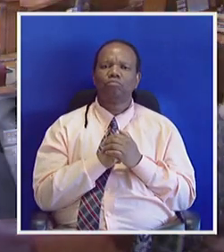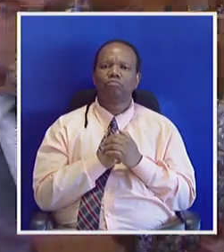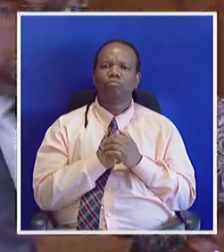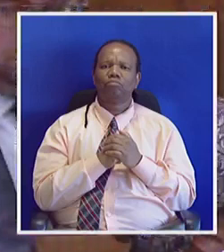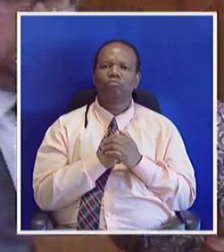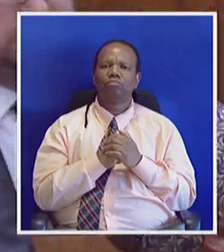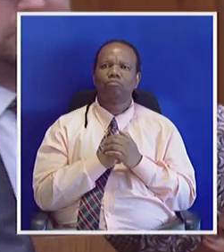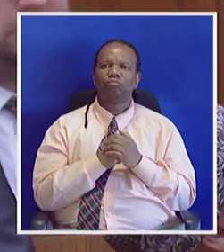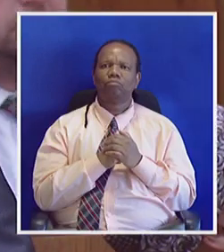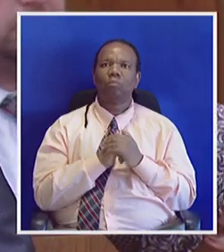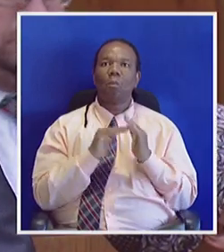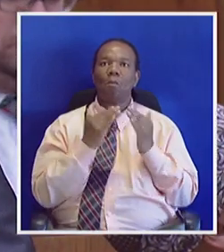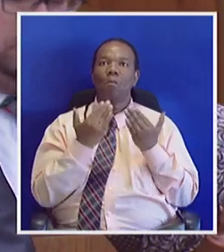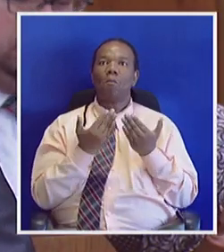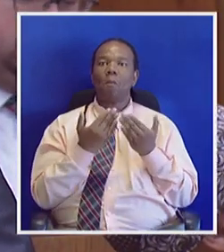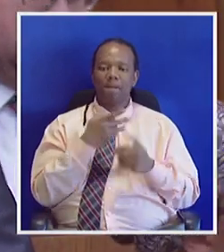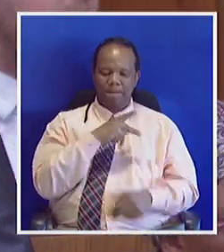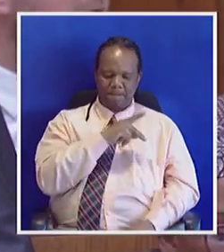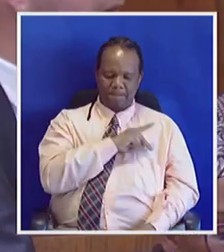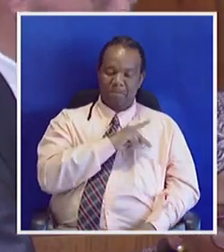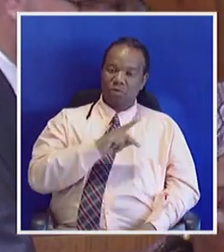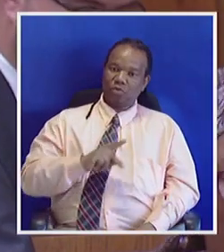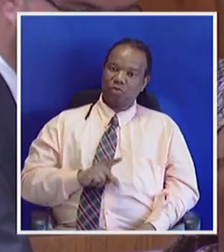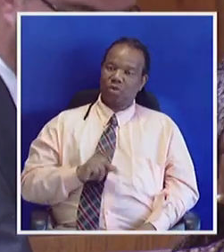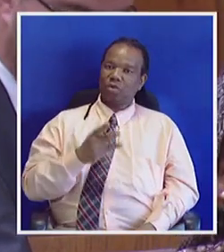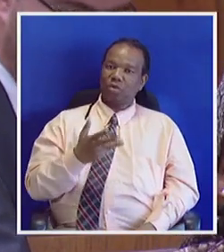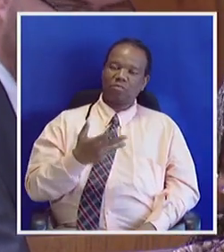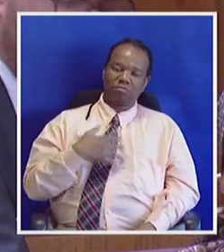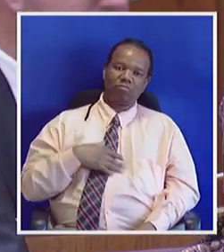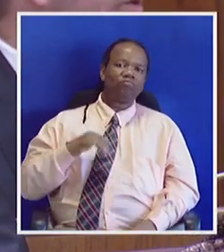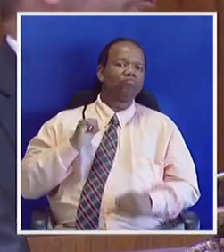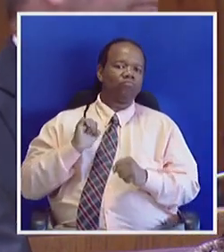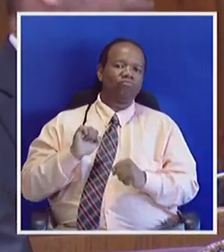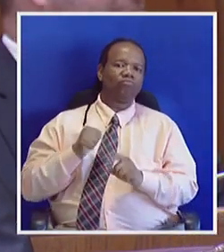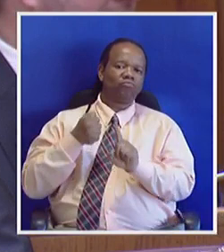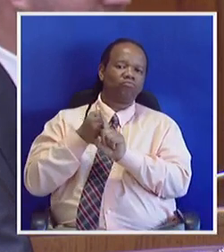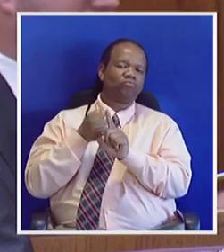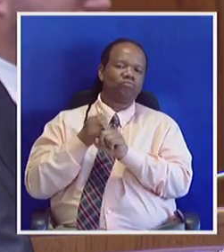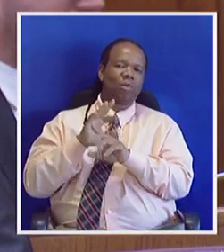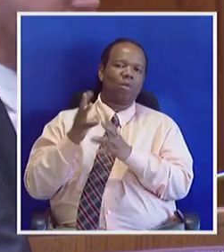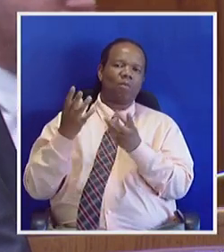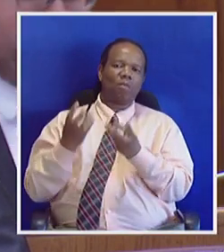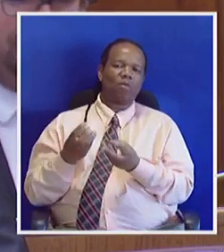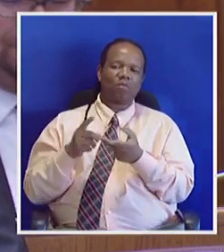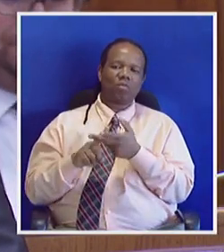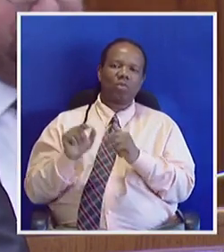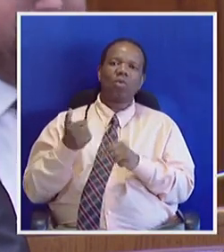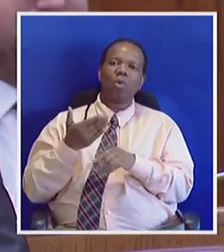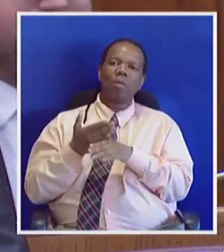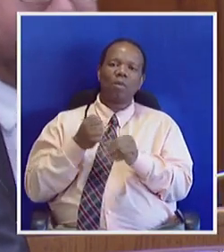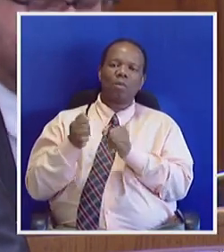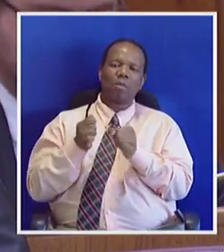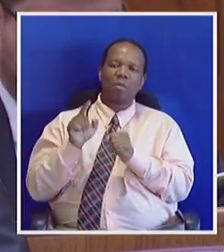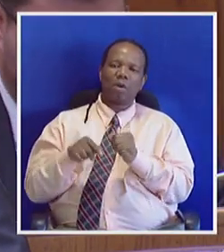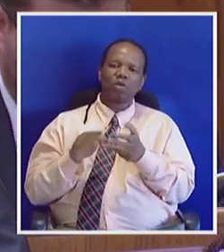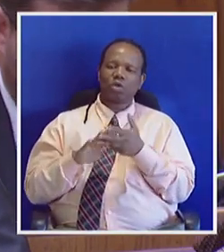leka o lwantsha bofuma tlhokeo ya mosebetsi le o sa lekalekane. Re